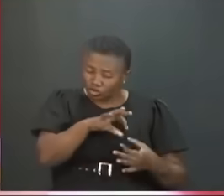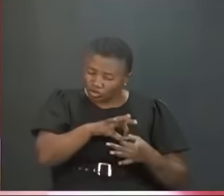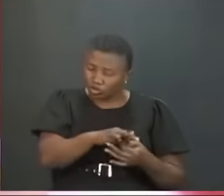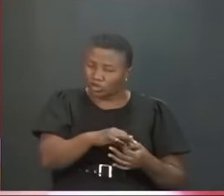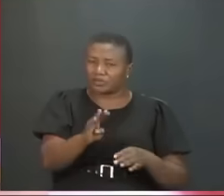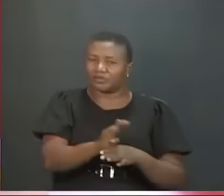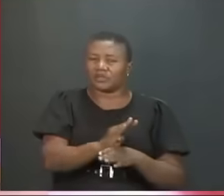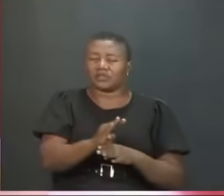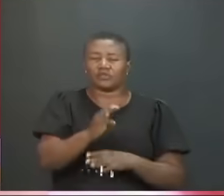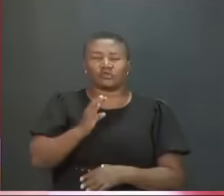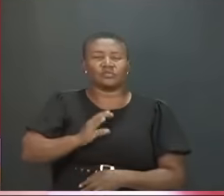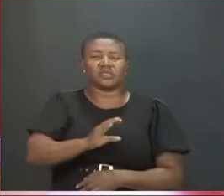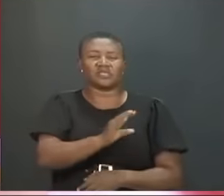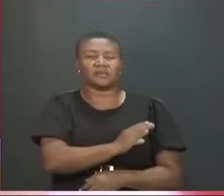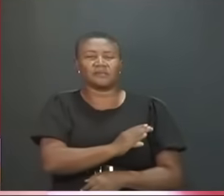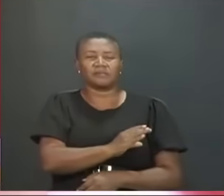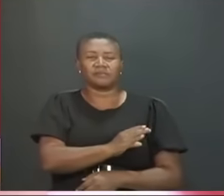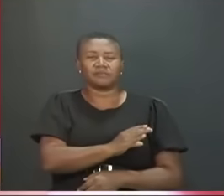The